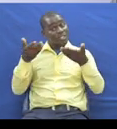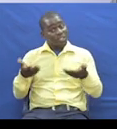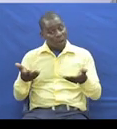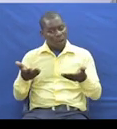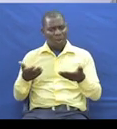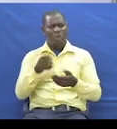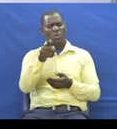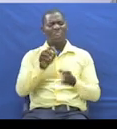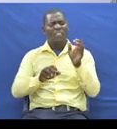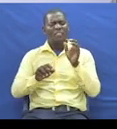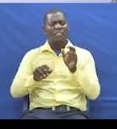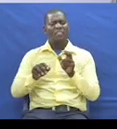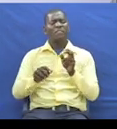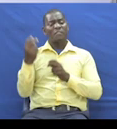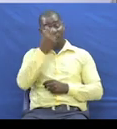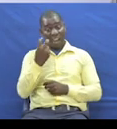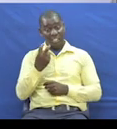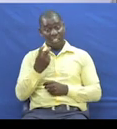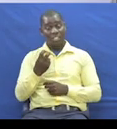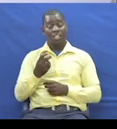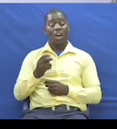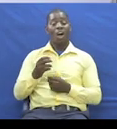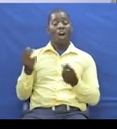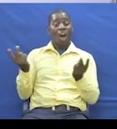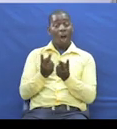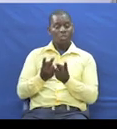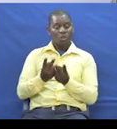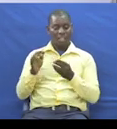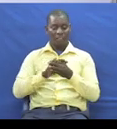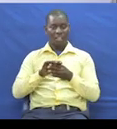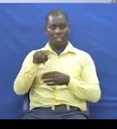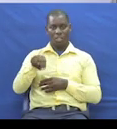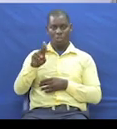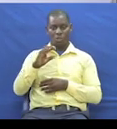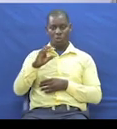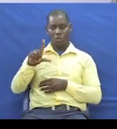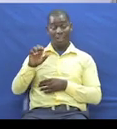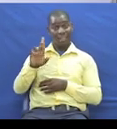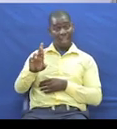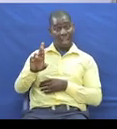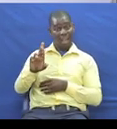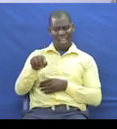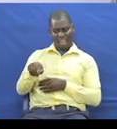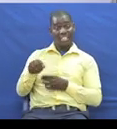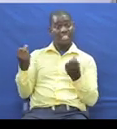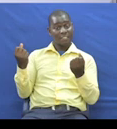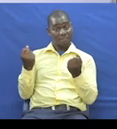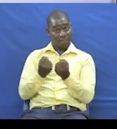Where do we find a neutron? A neutron is also found in the nucleus. So it is found